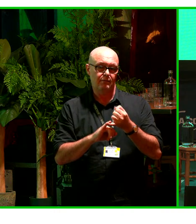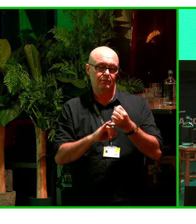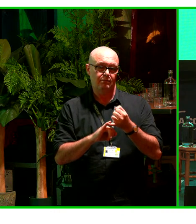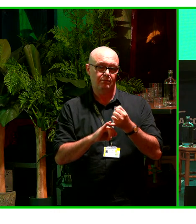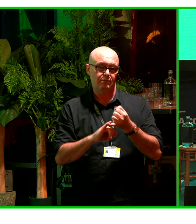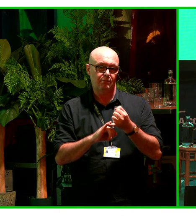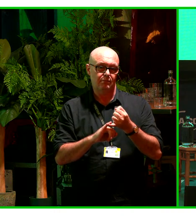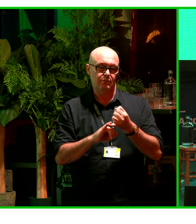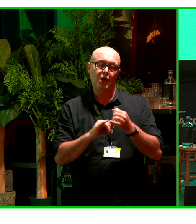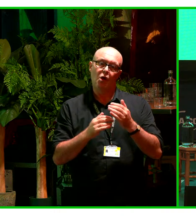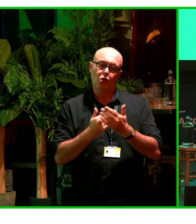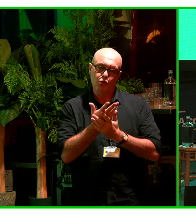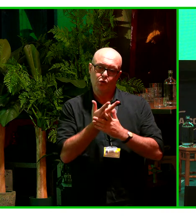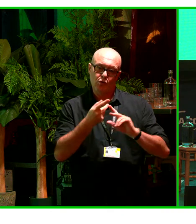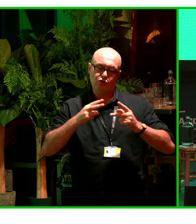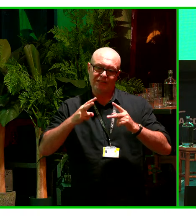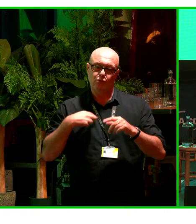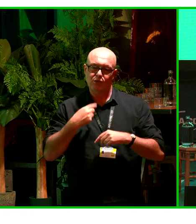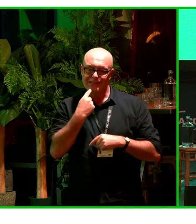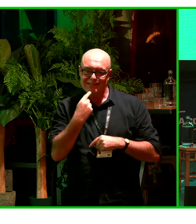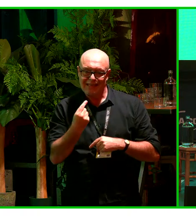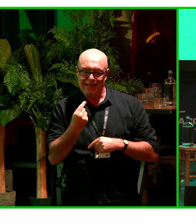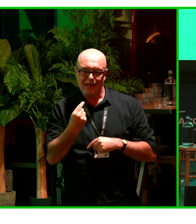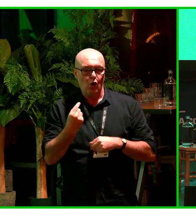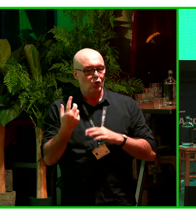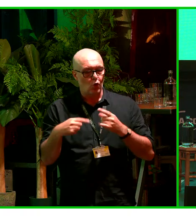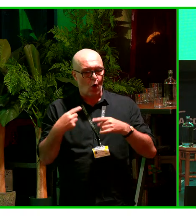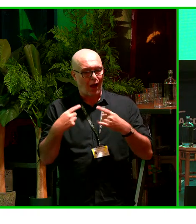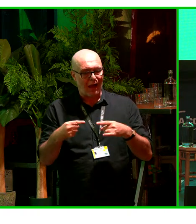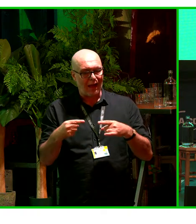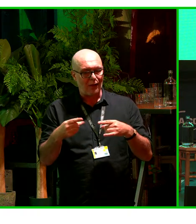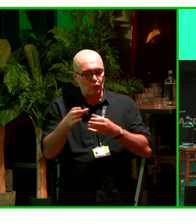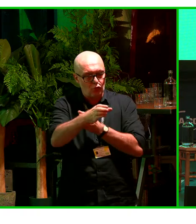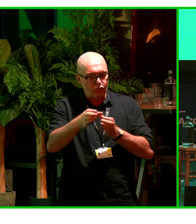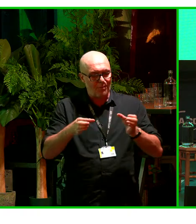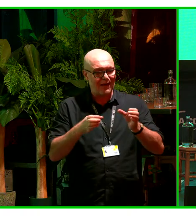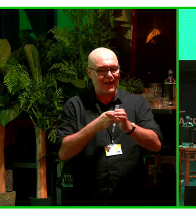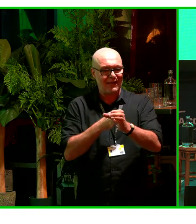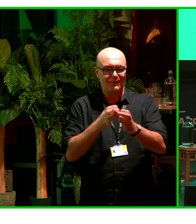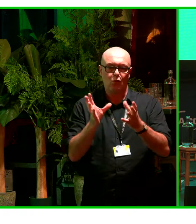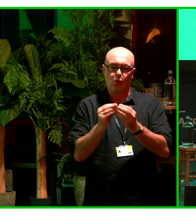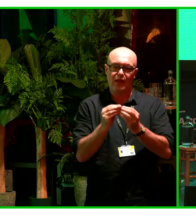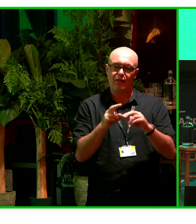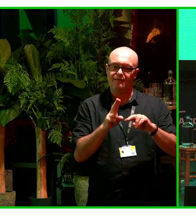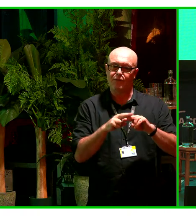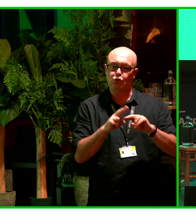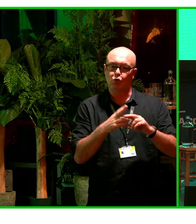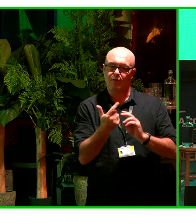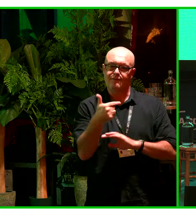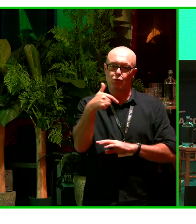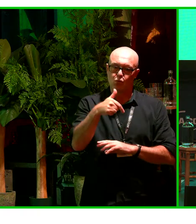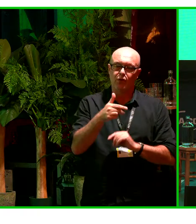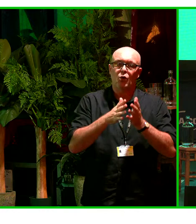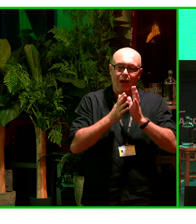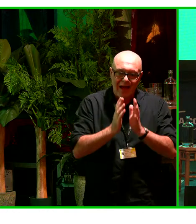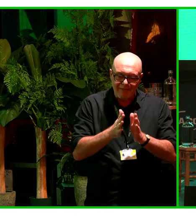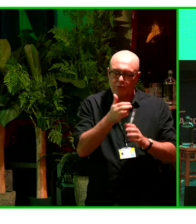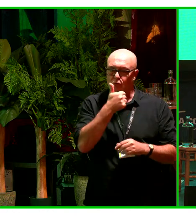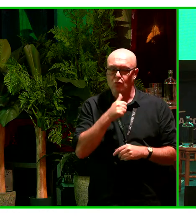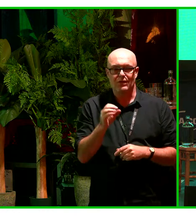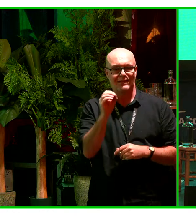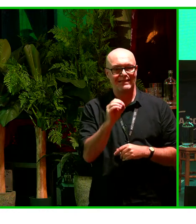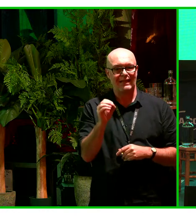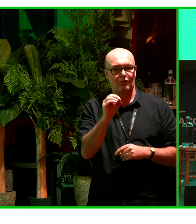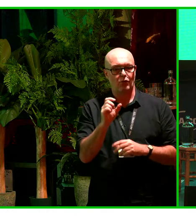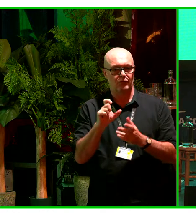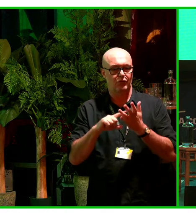not be able to replace existing heating systems with fossil fueled systems. You will have to provide zero carbon heating